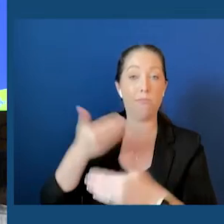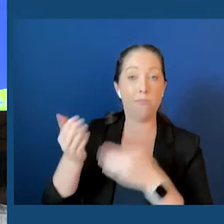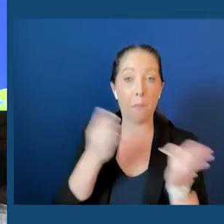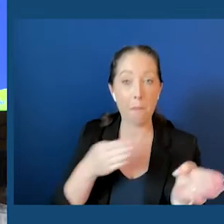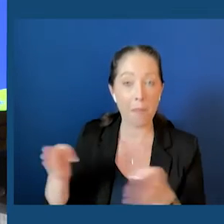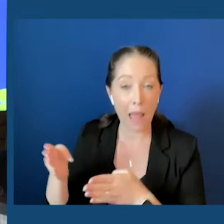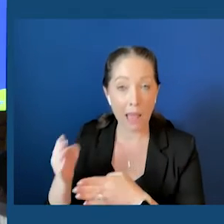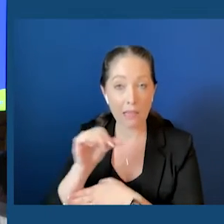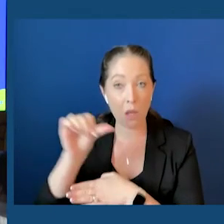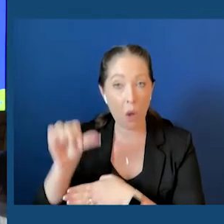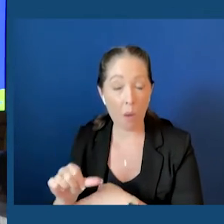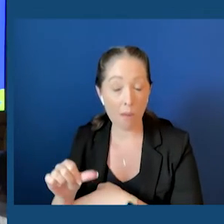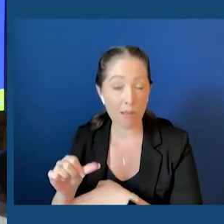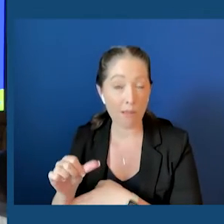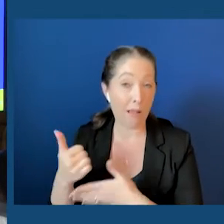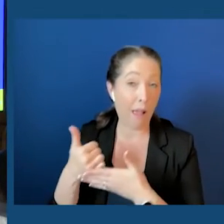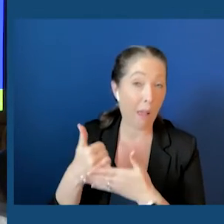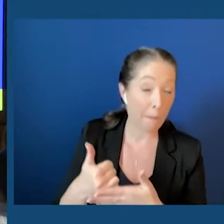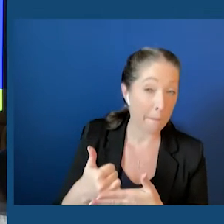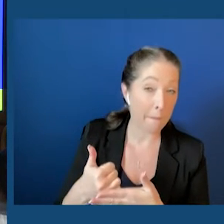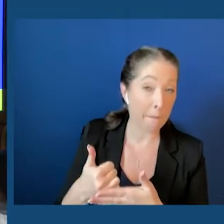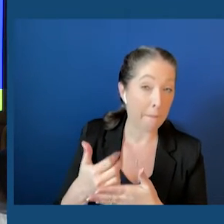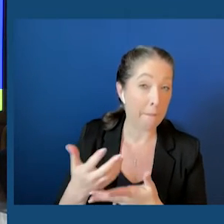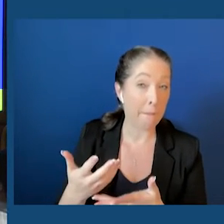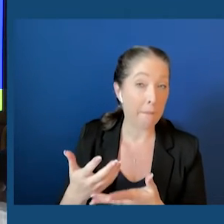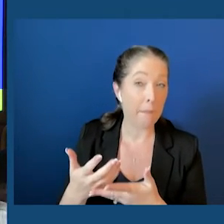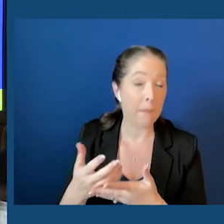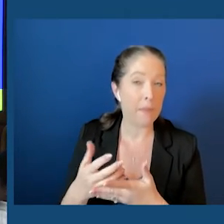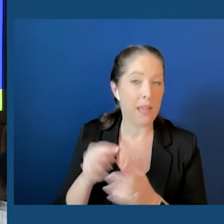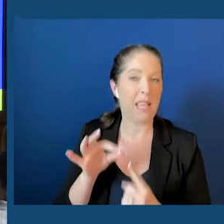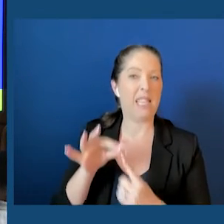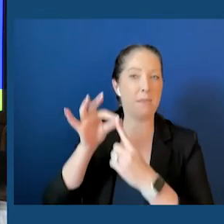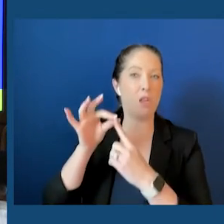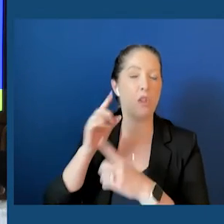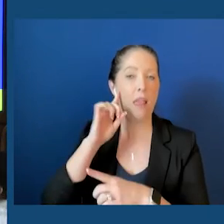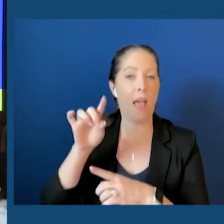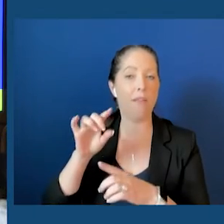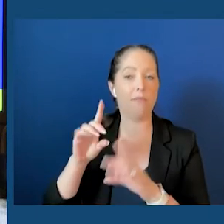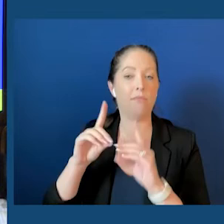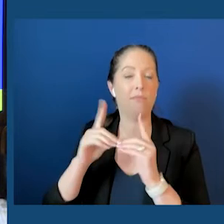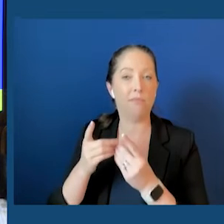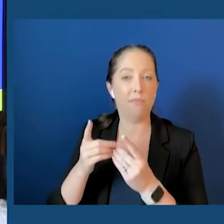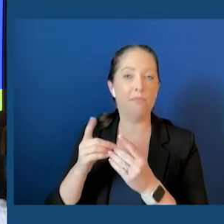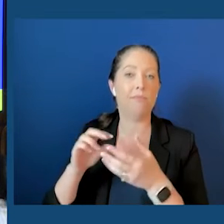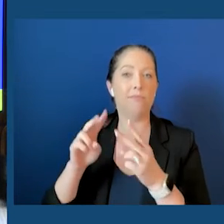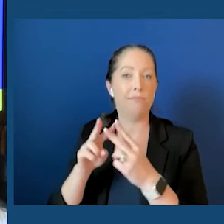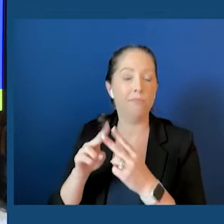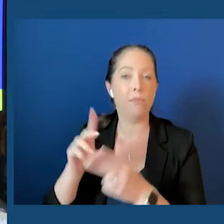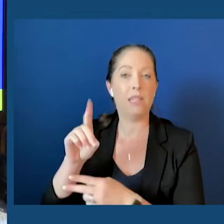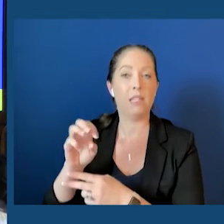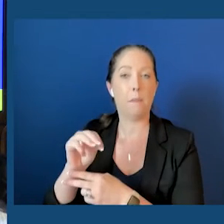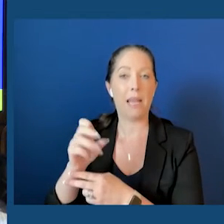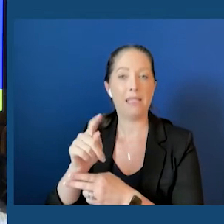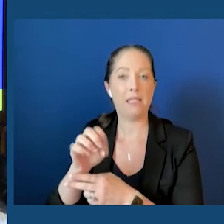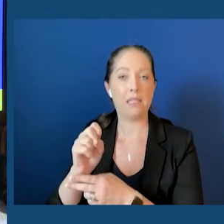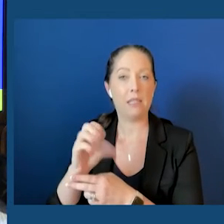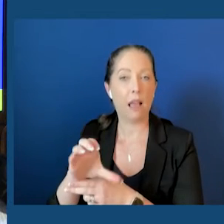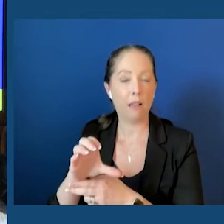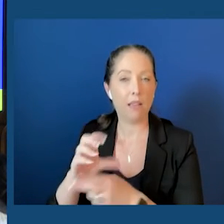are effective, especially if the domestic issues are those successfully being implemented